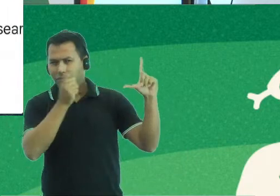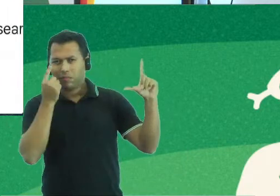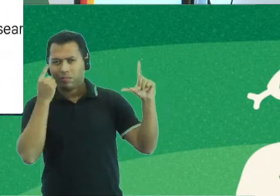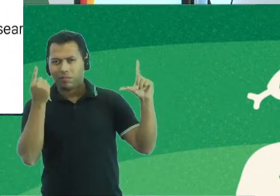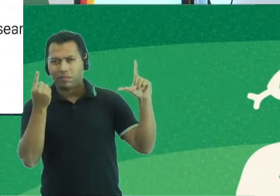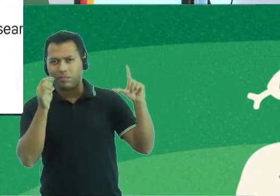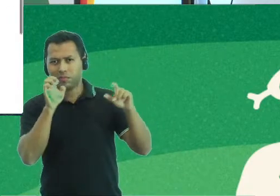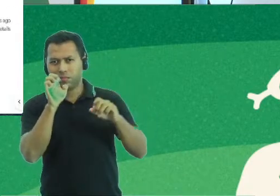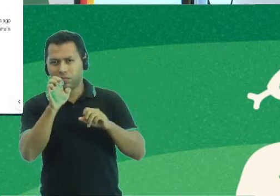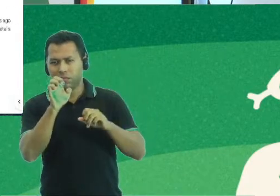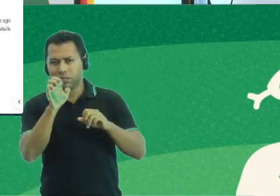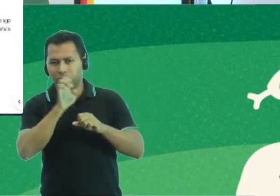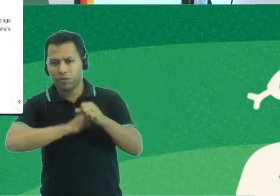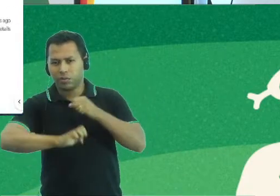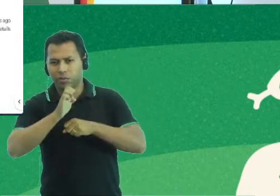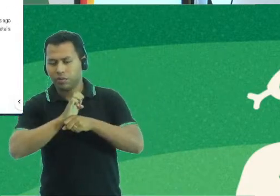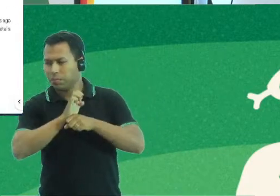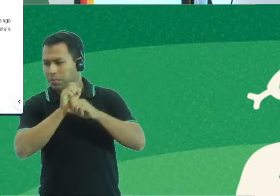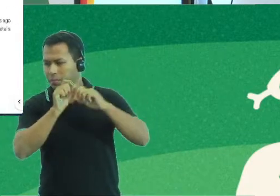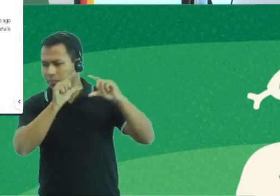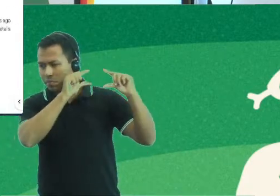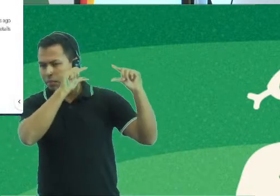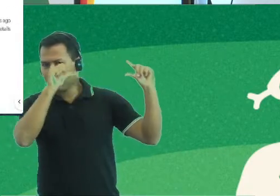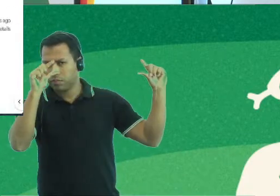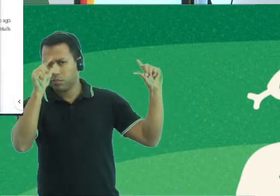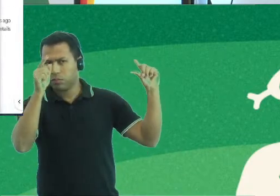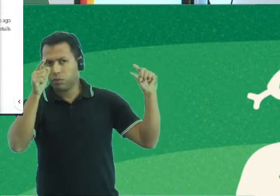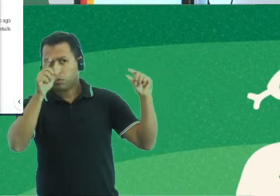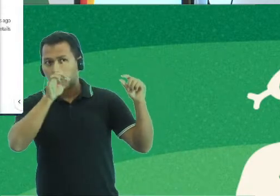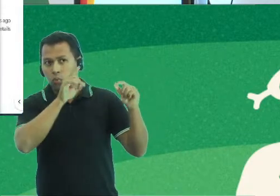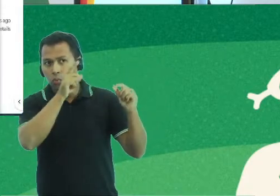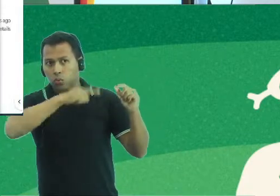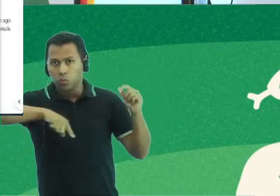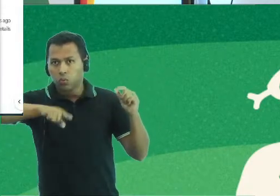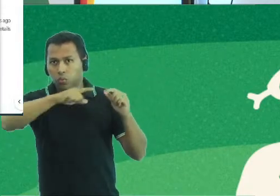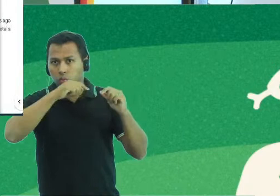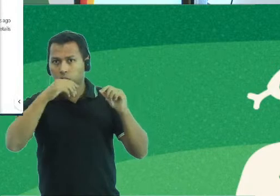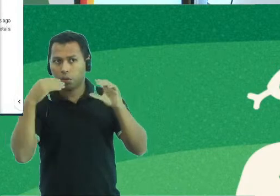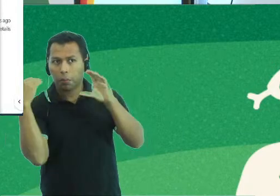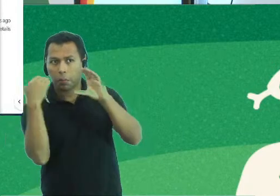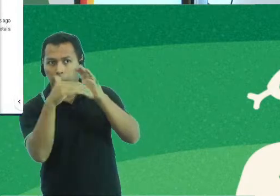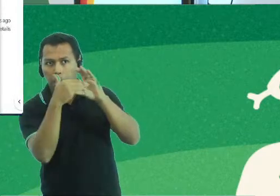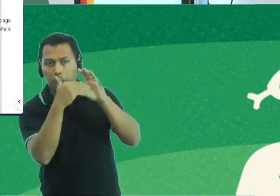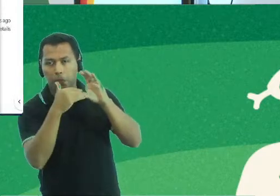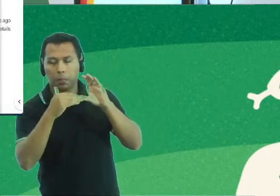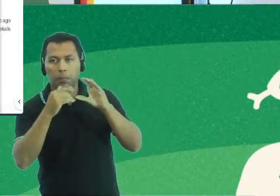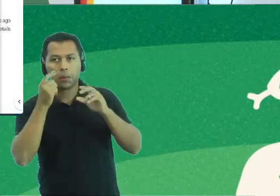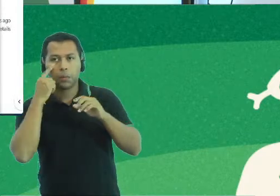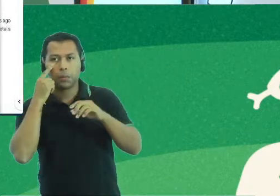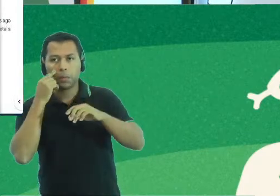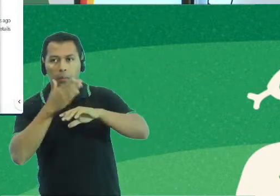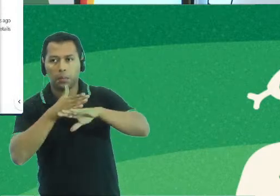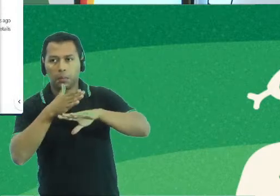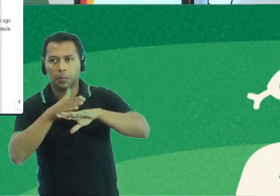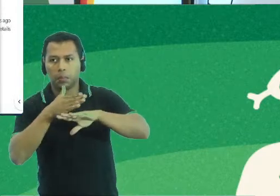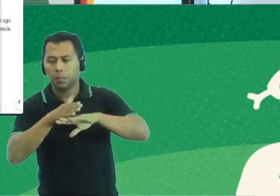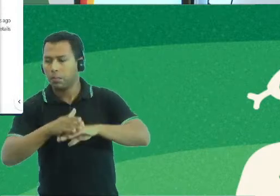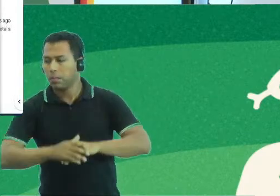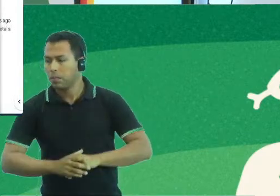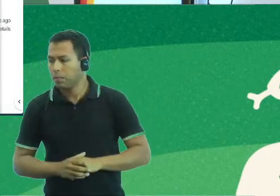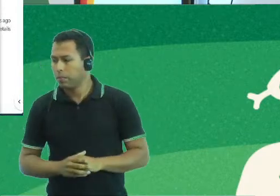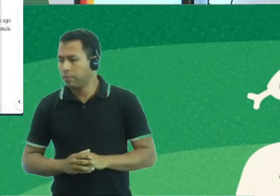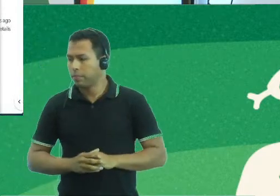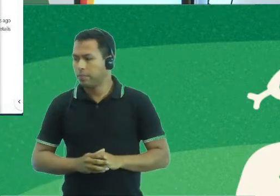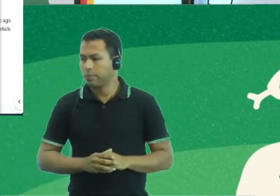iss@samag.nu. I'm going to send one too. Hopefully it'll work. Let's see. I'm going to say hello. I'm just going to